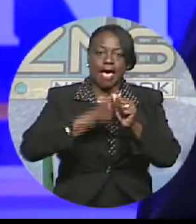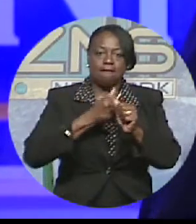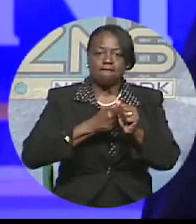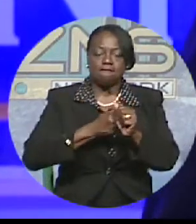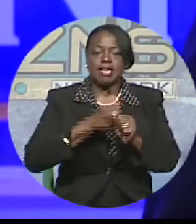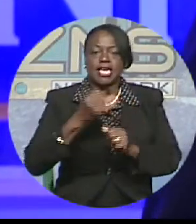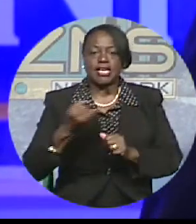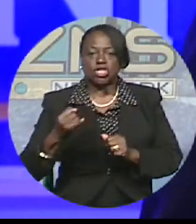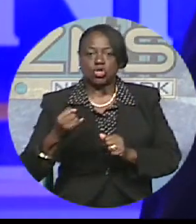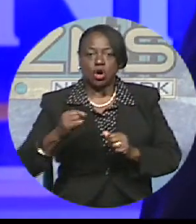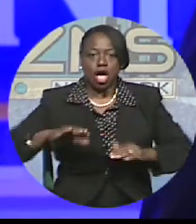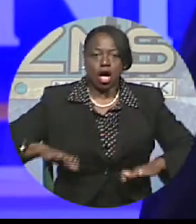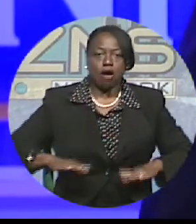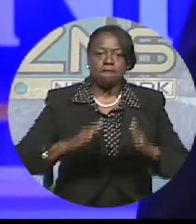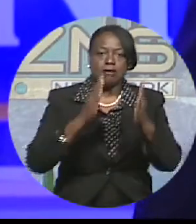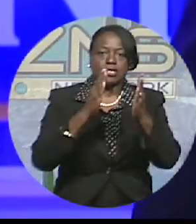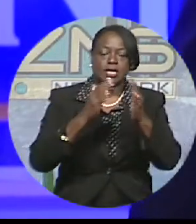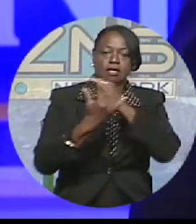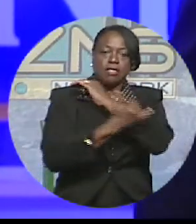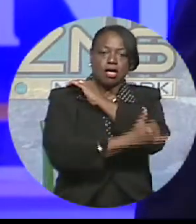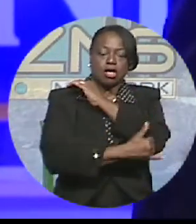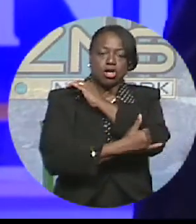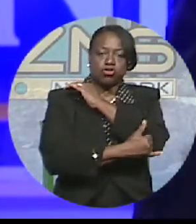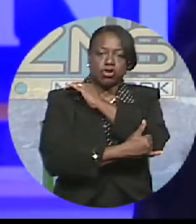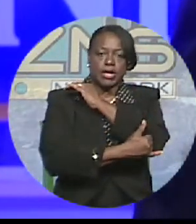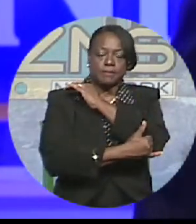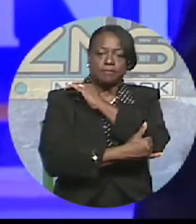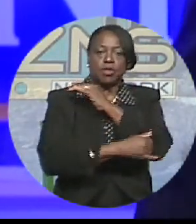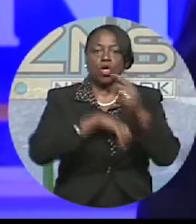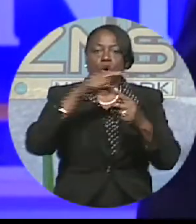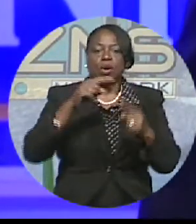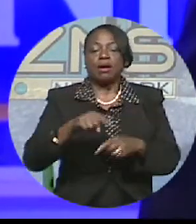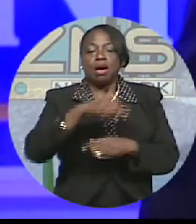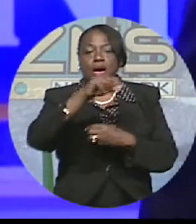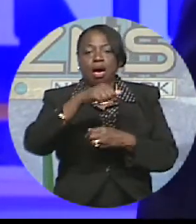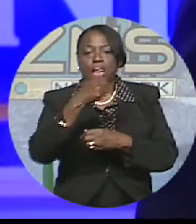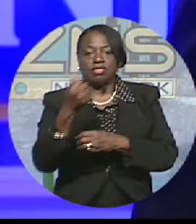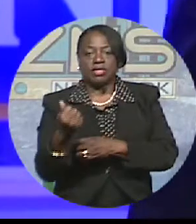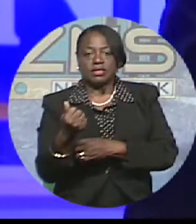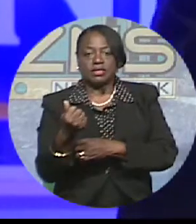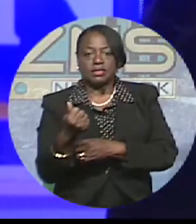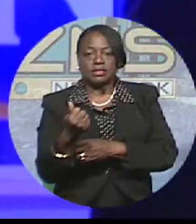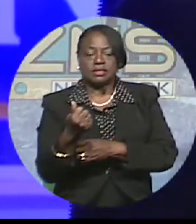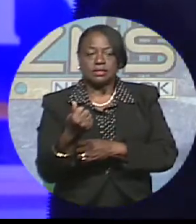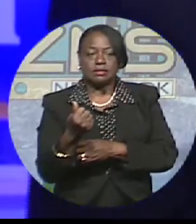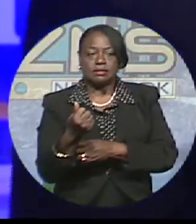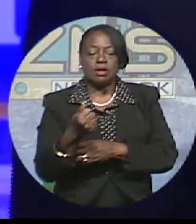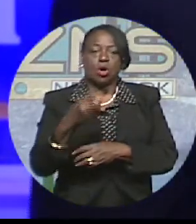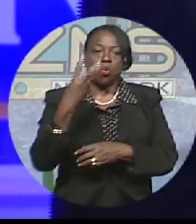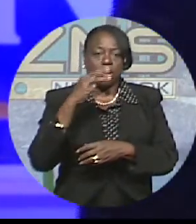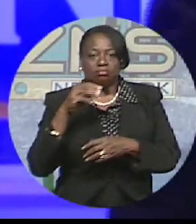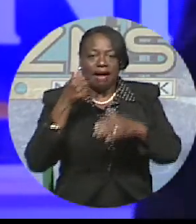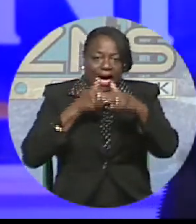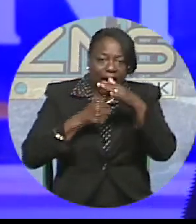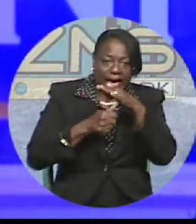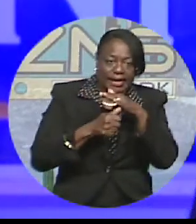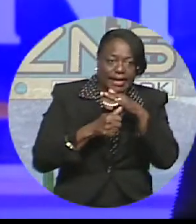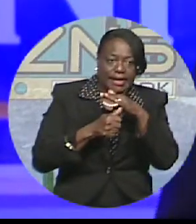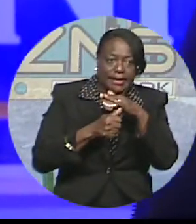confronting this country. When others were ducking